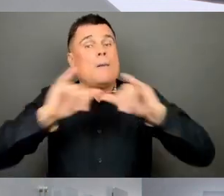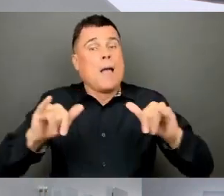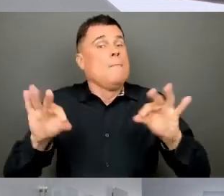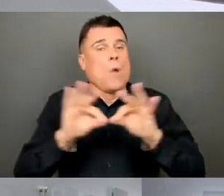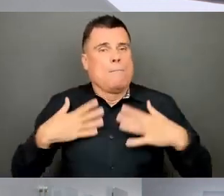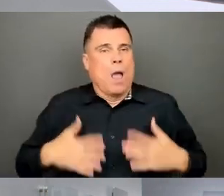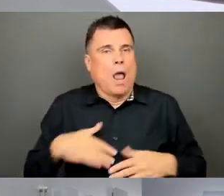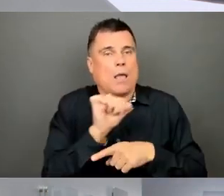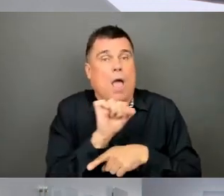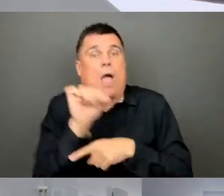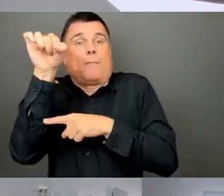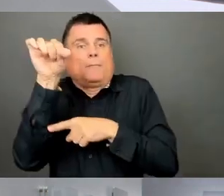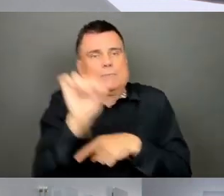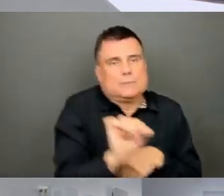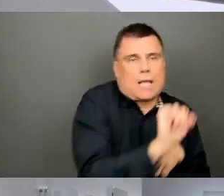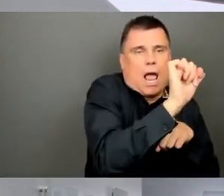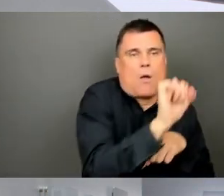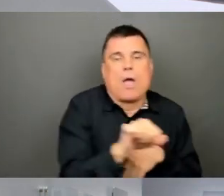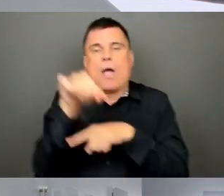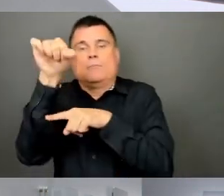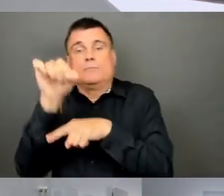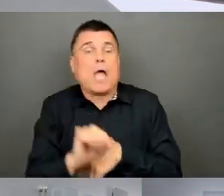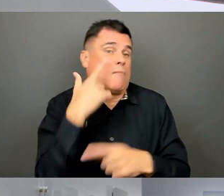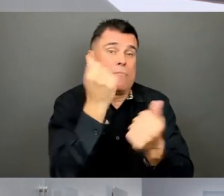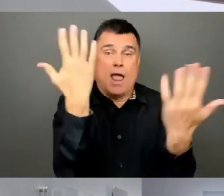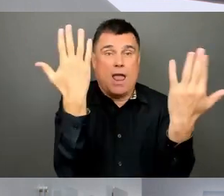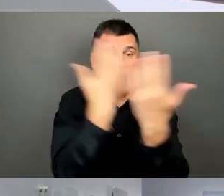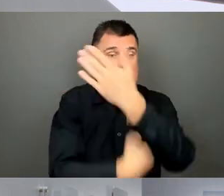up groove. And then we add the arms in if you want.